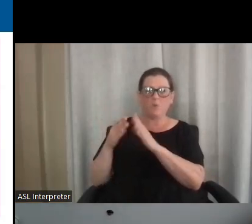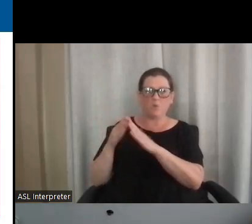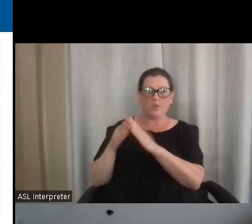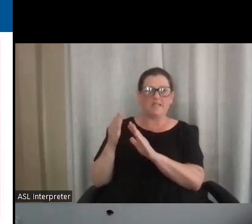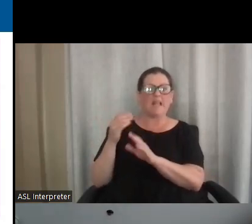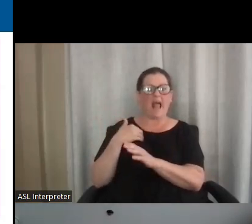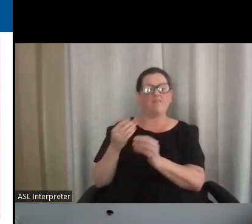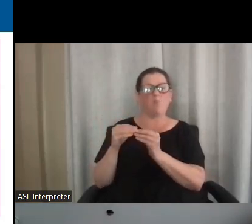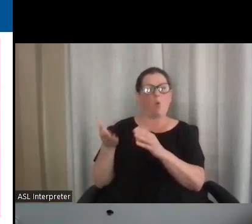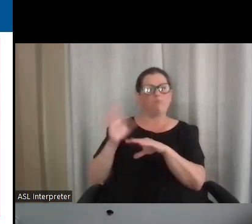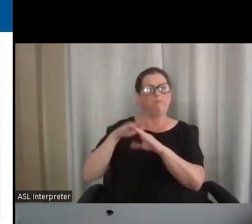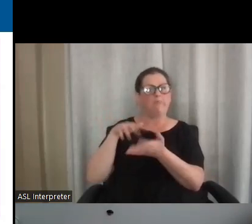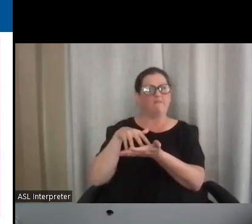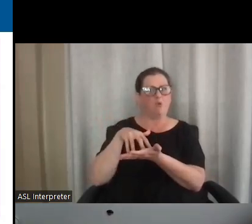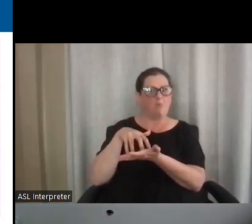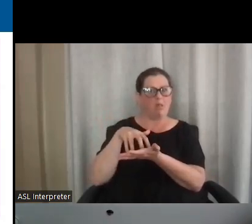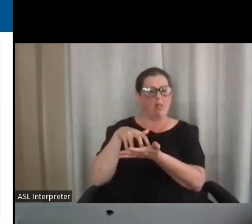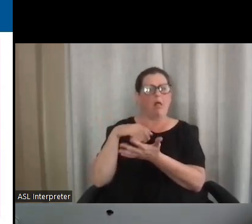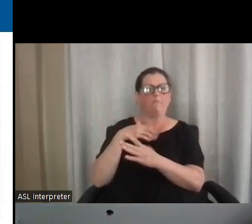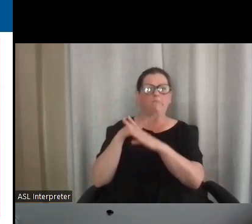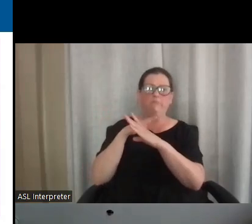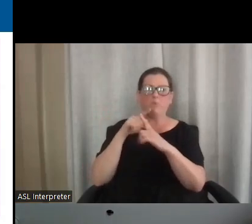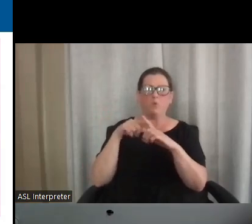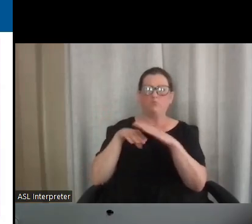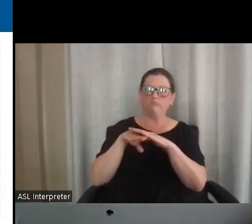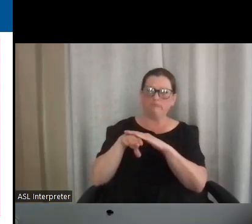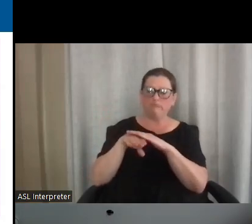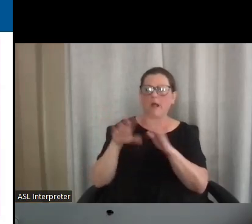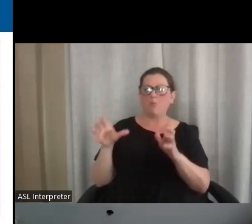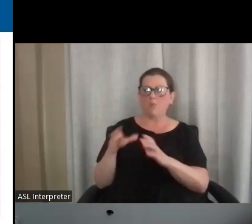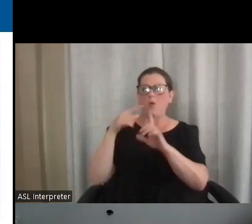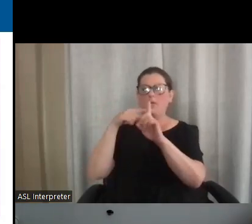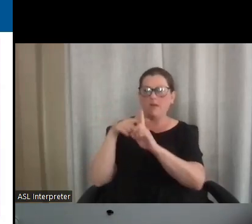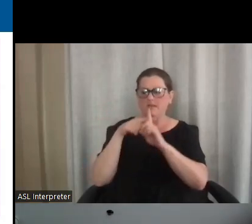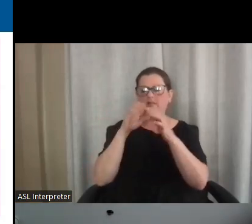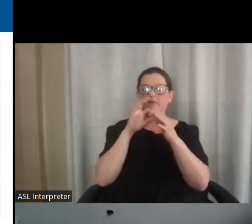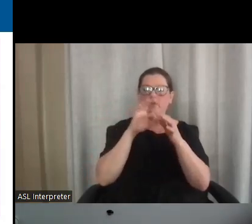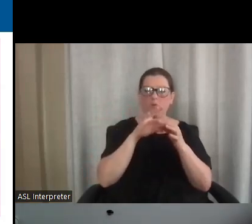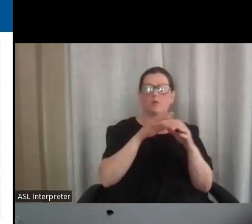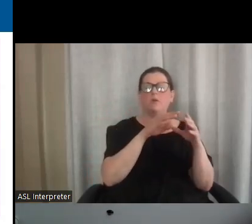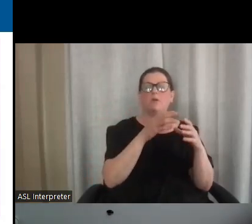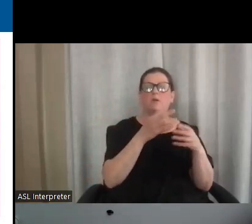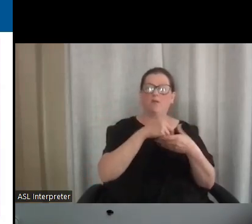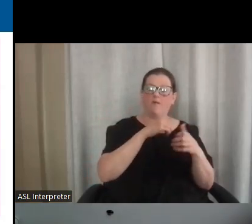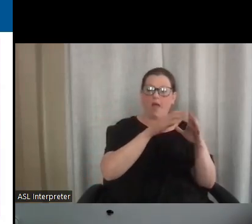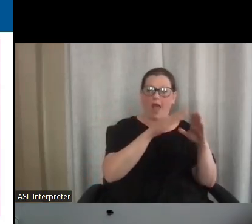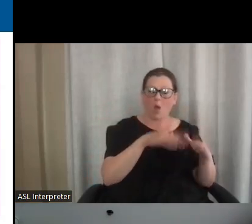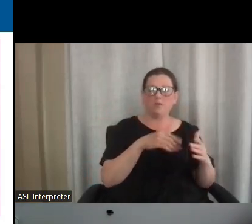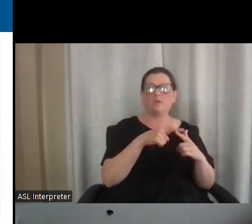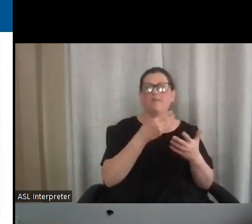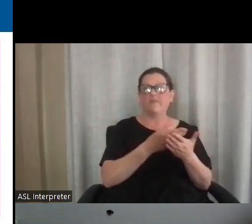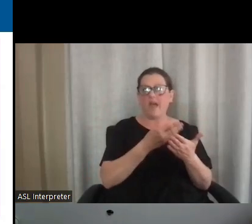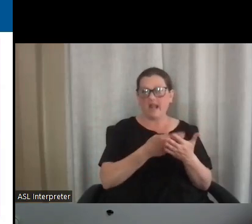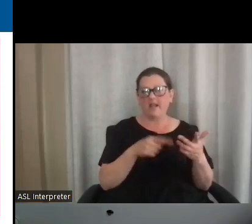index and have had barriers to access in resources that promote PACEs, including housing, financial benefits, and healthcare due to structural